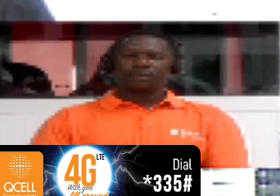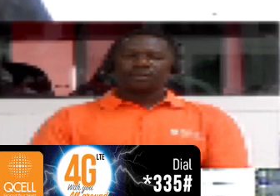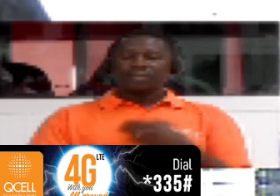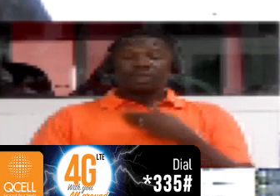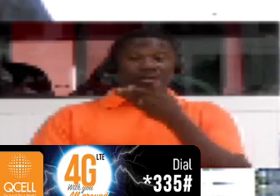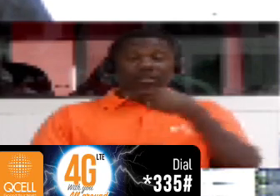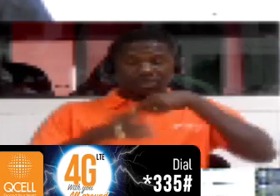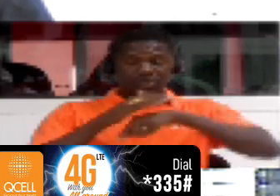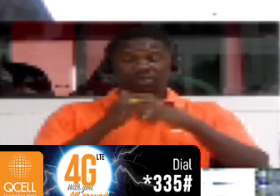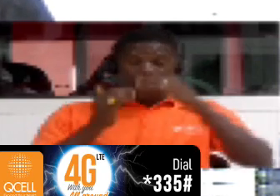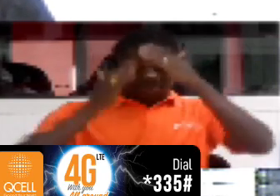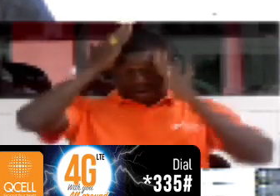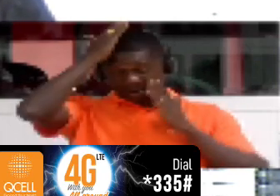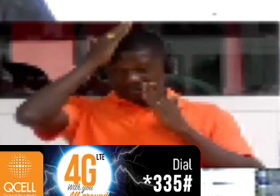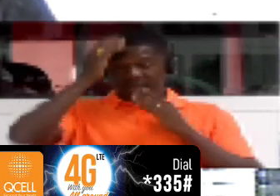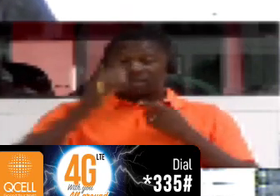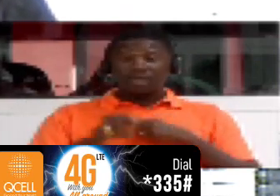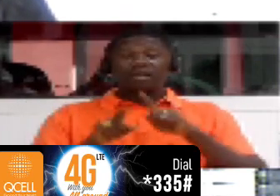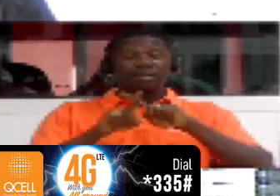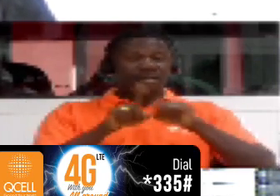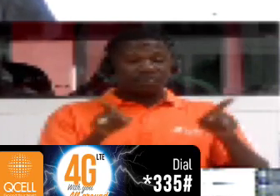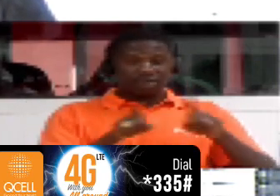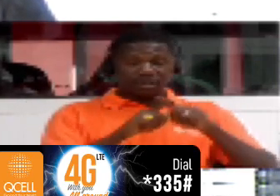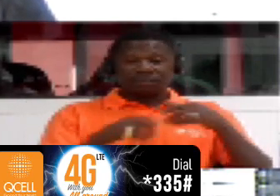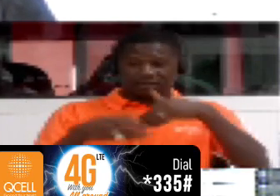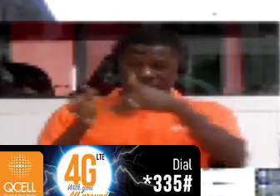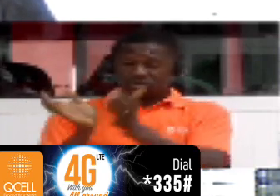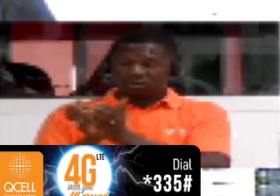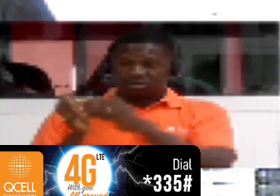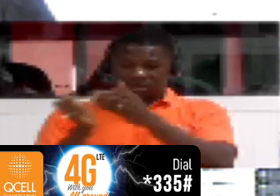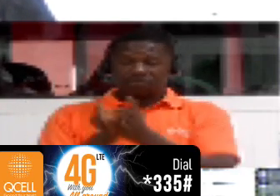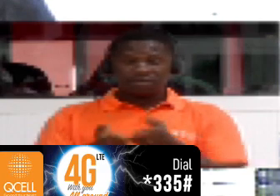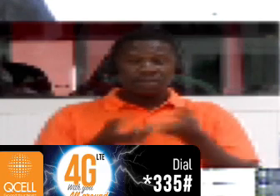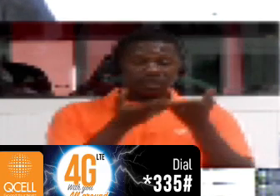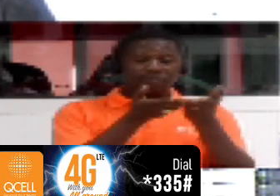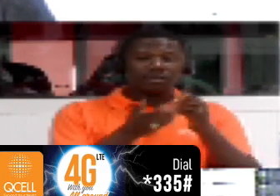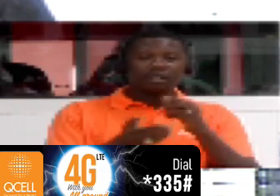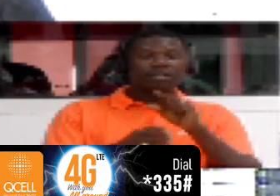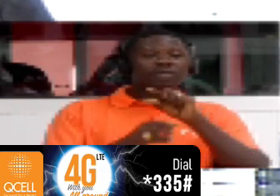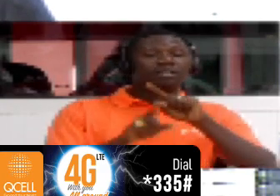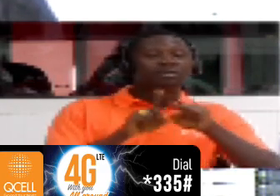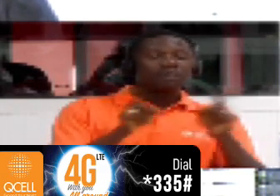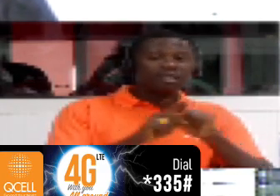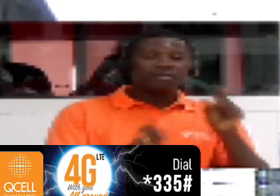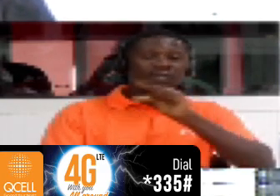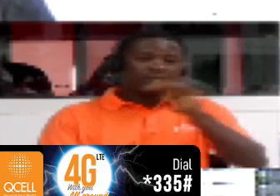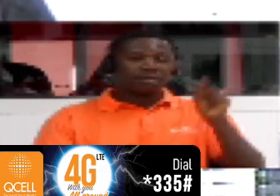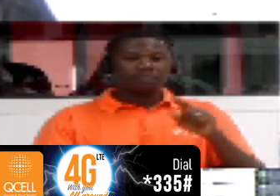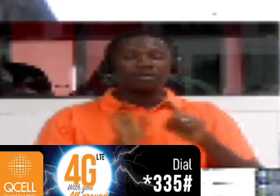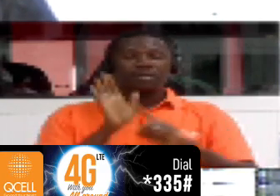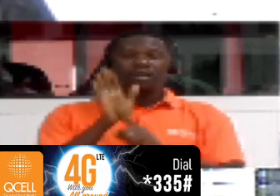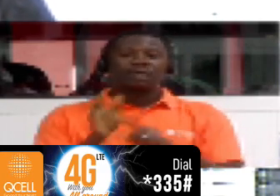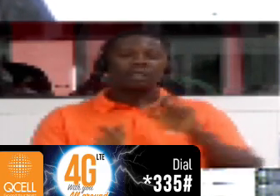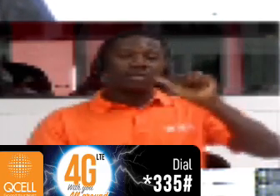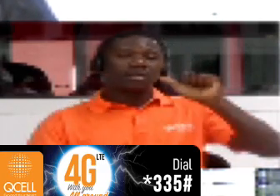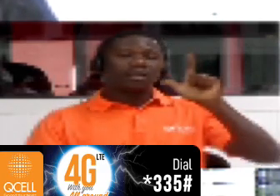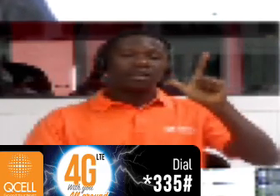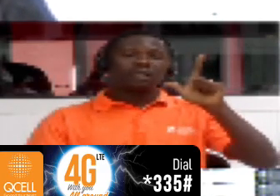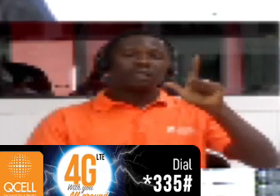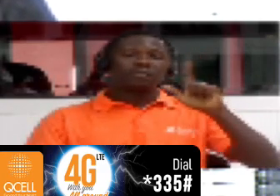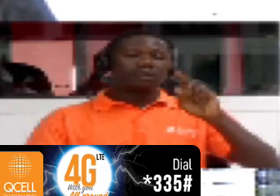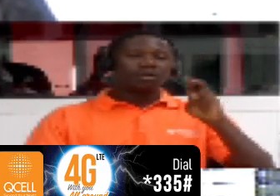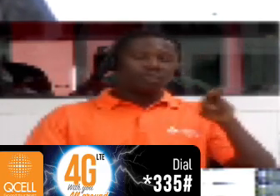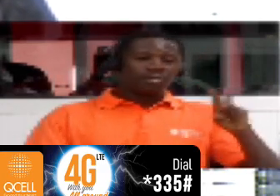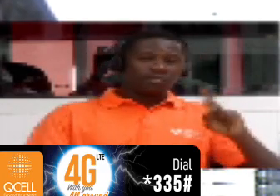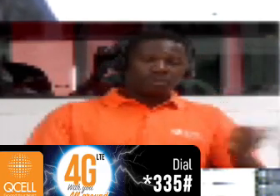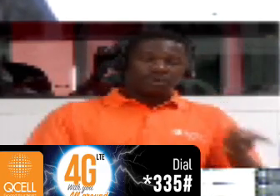know, in the military there are different platoons which are given various names like alpha. State house jenga bravo soto.